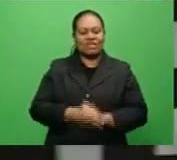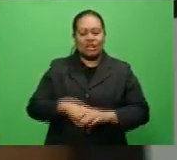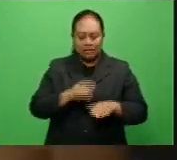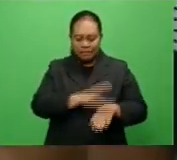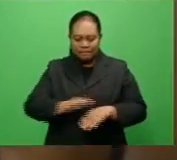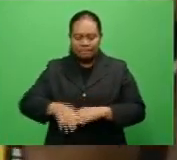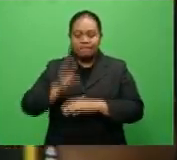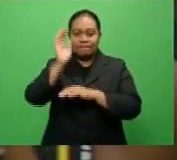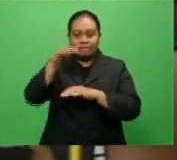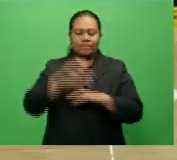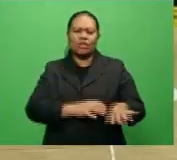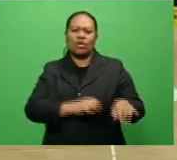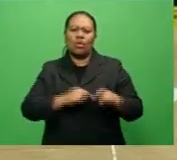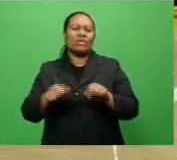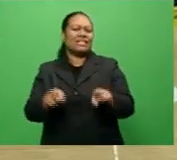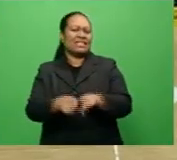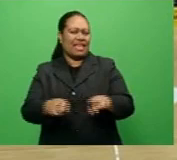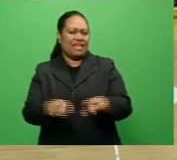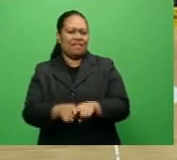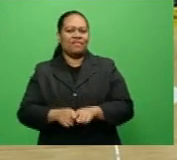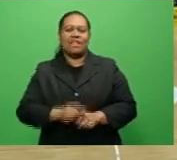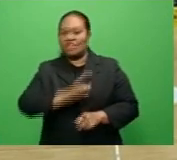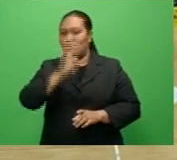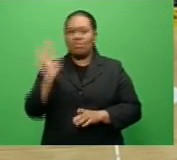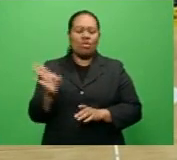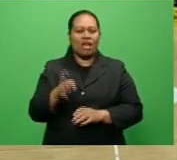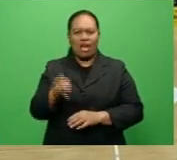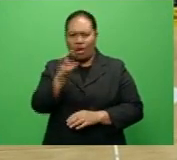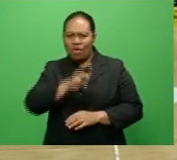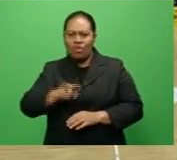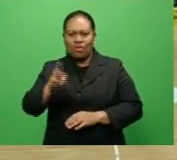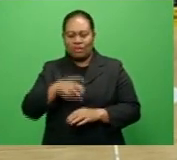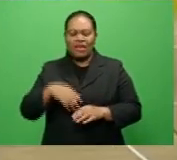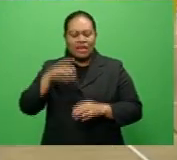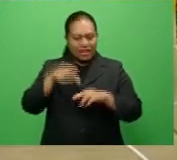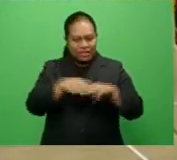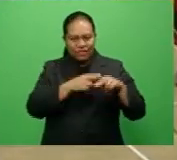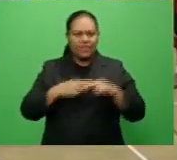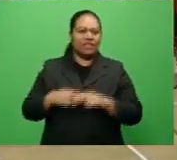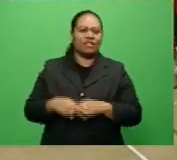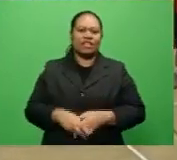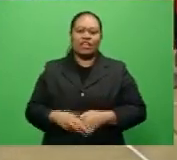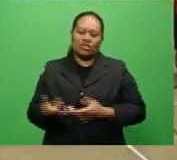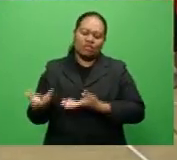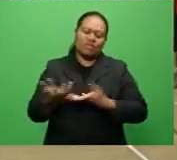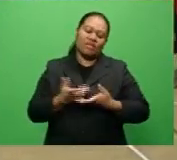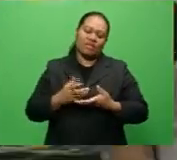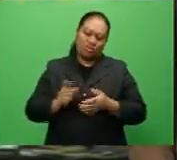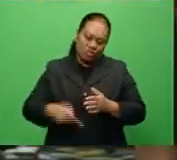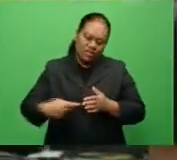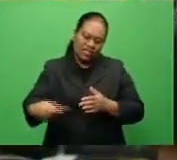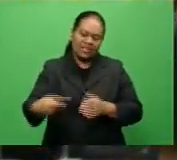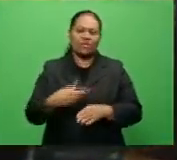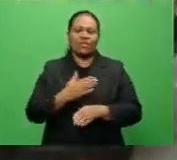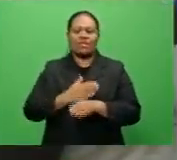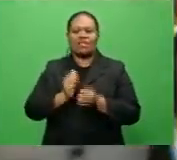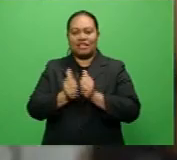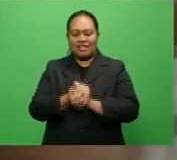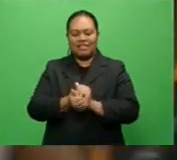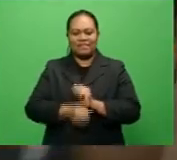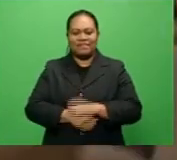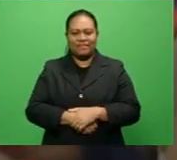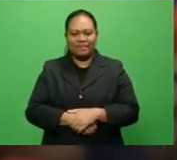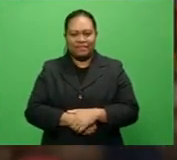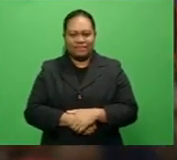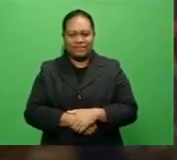be hosting similar programs like the Bulla Hoops around the country as part of their initiative to get the sport up and running again. Karleni